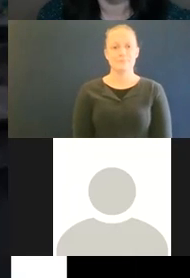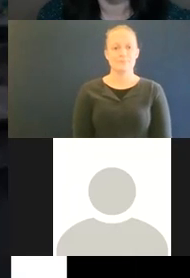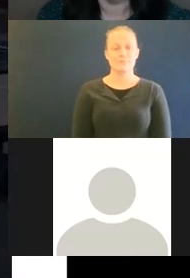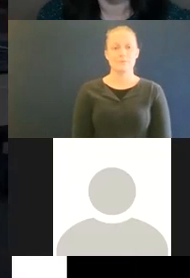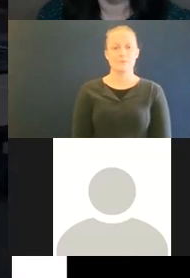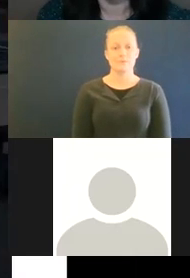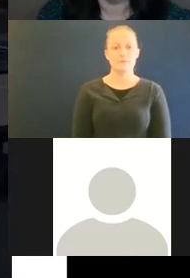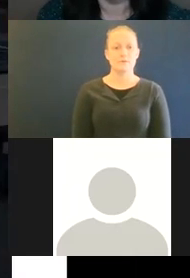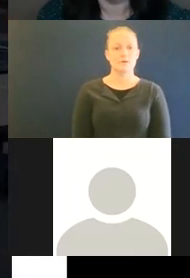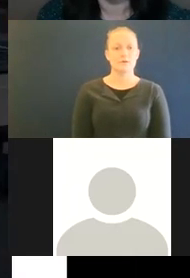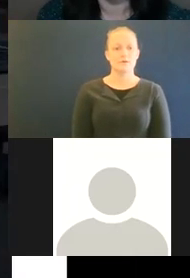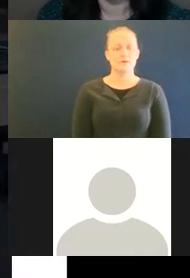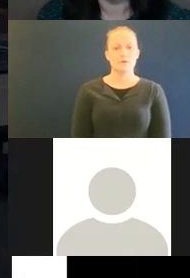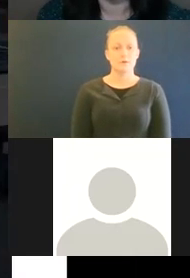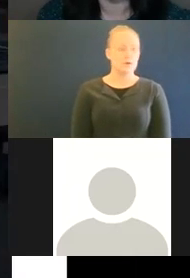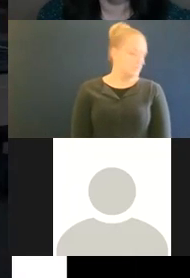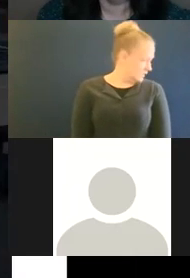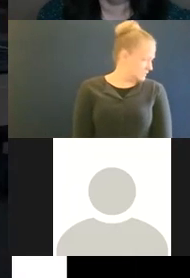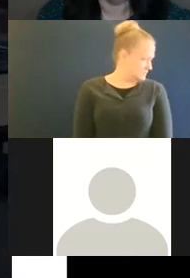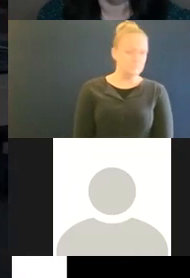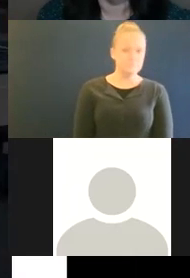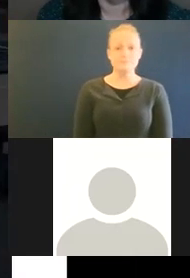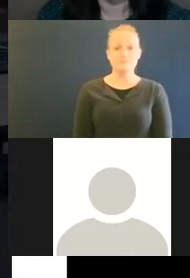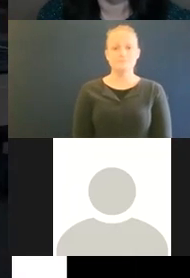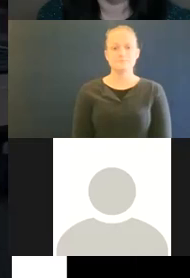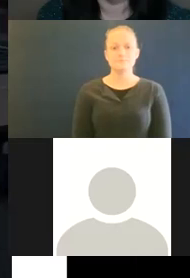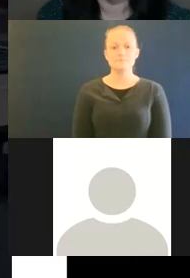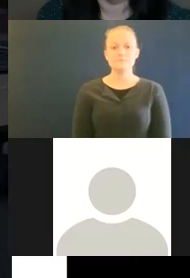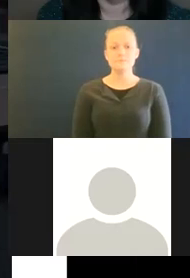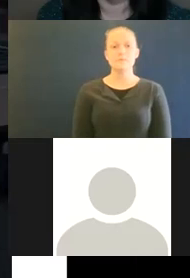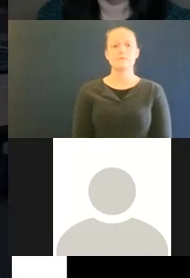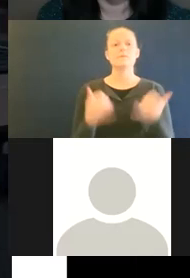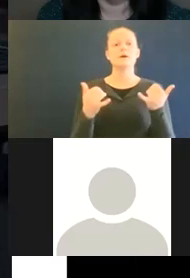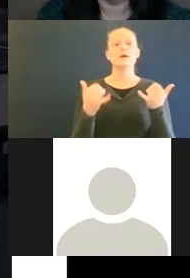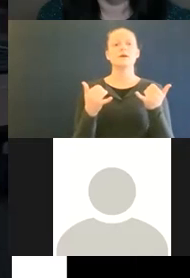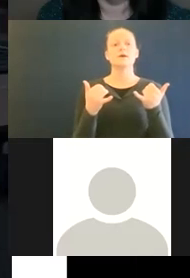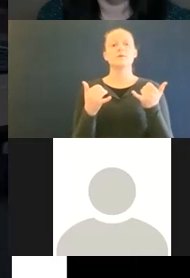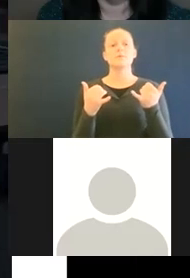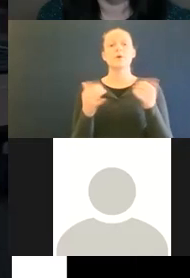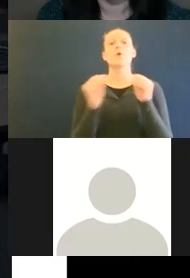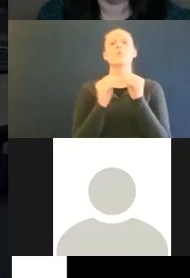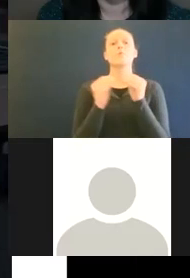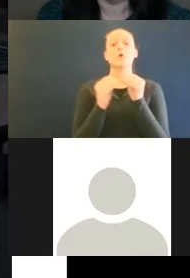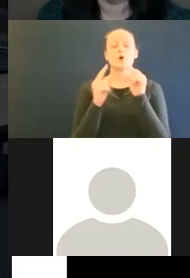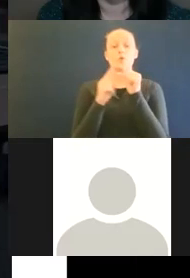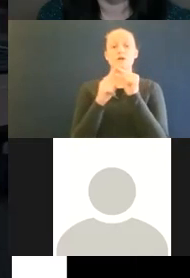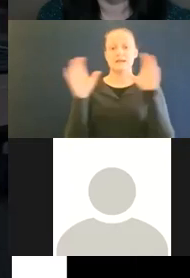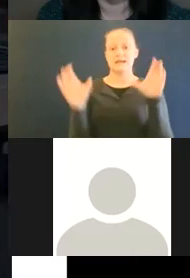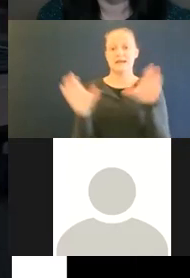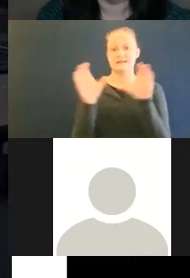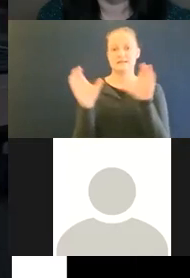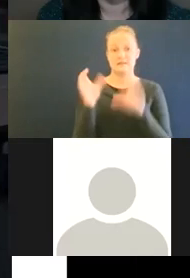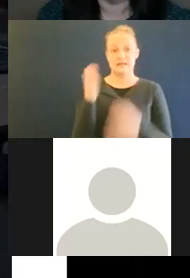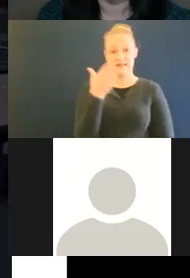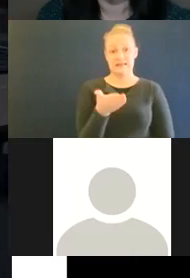All right, so now we have some core word use in action. So this is one of our classrooms, and